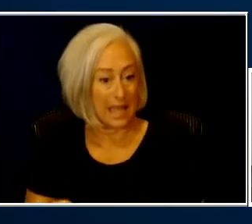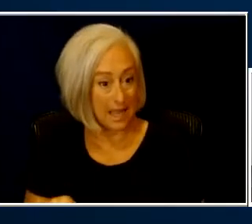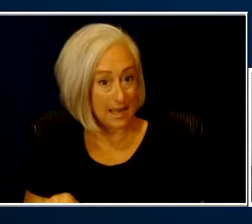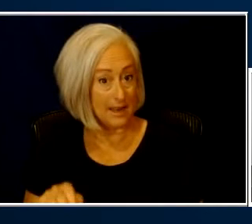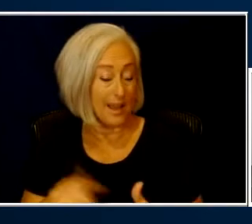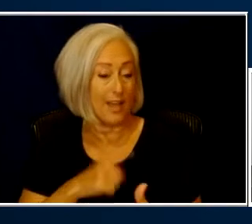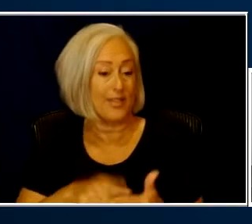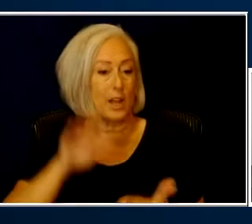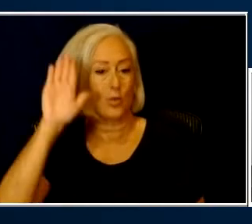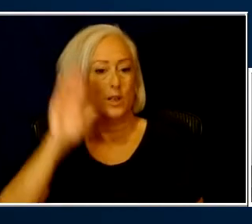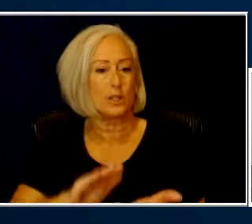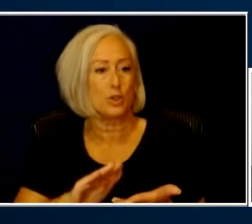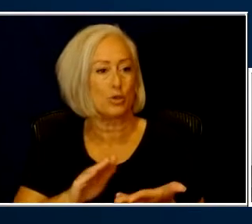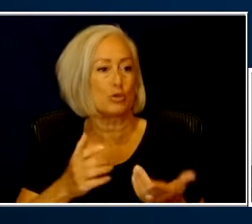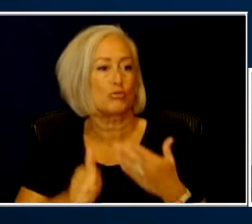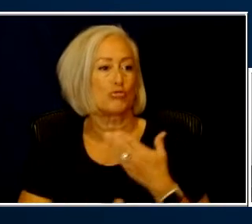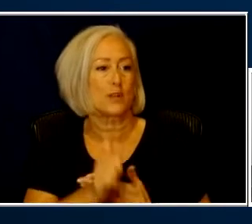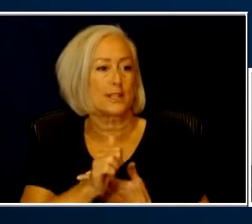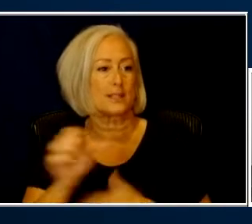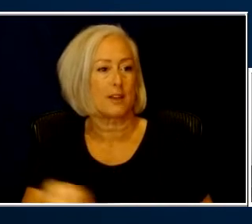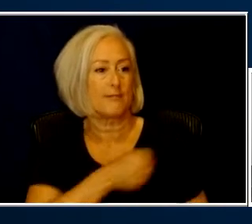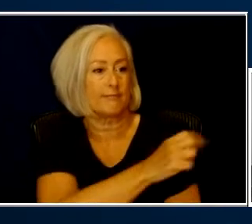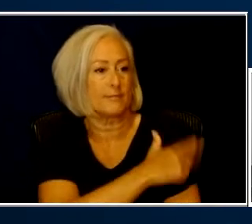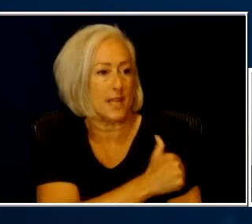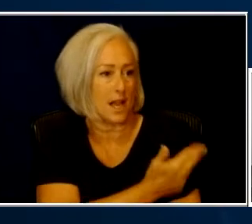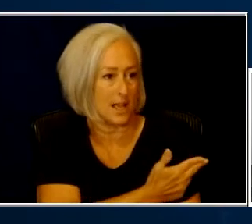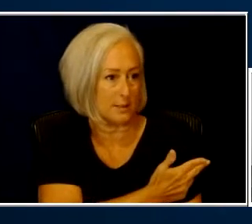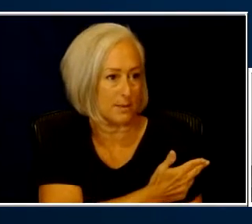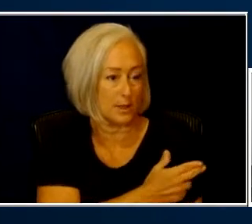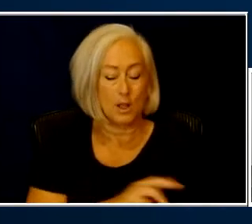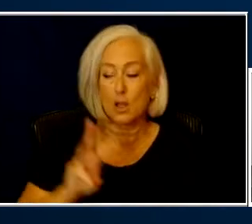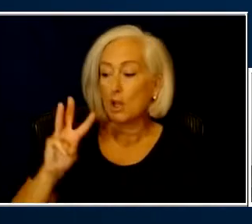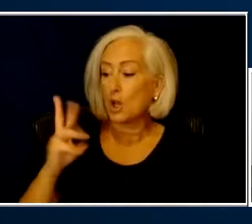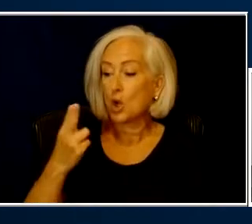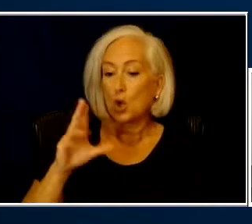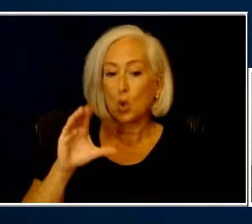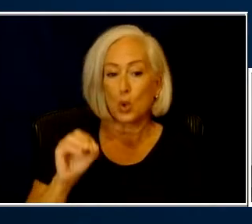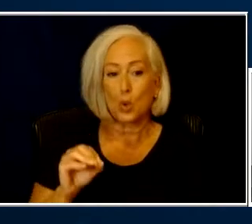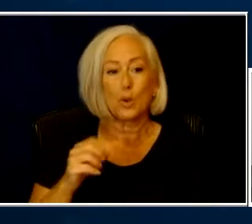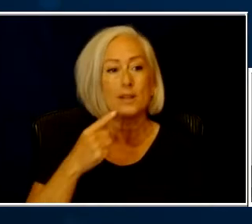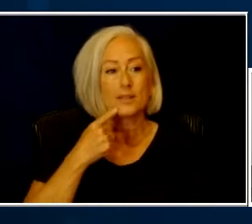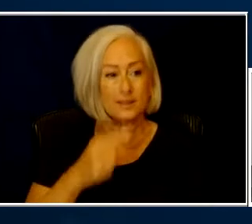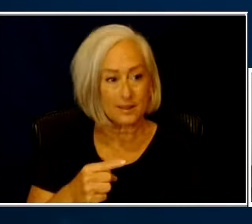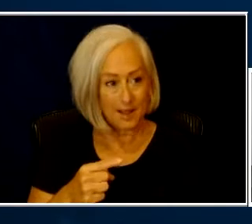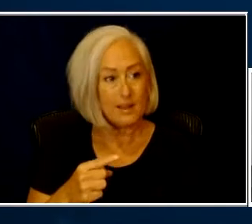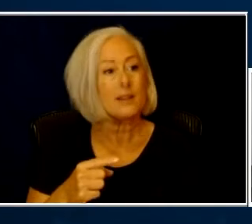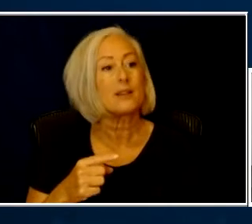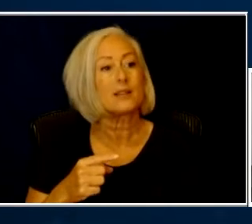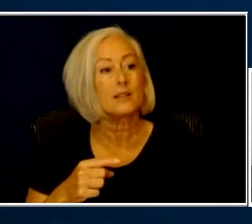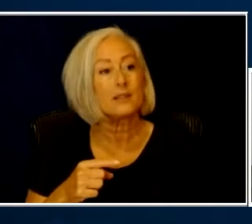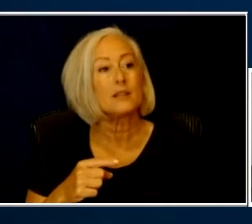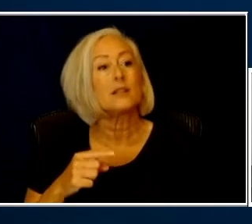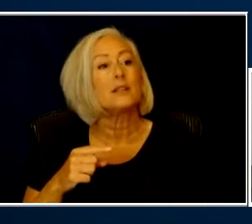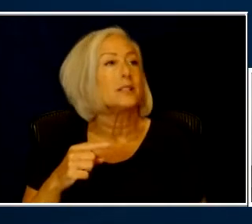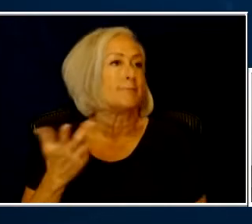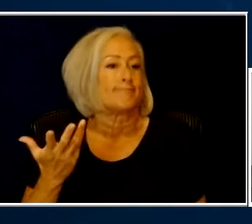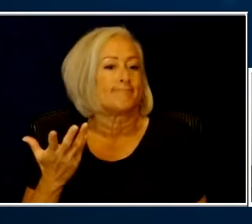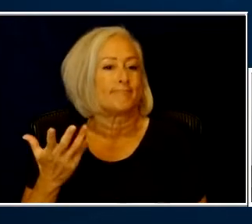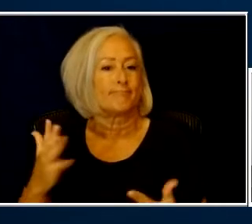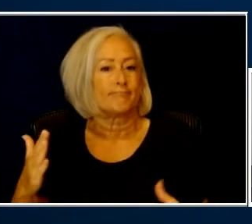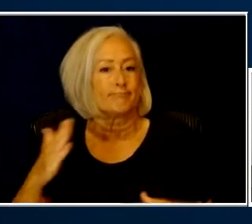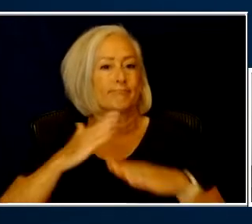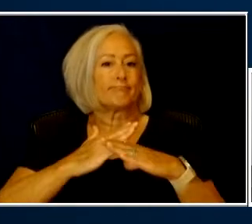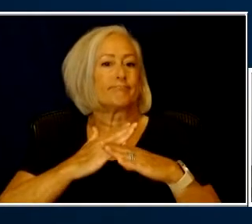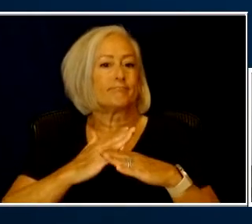study by the World Health Organization found that COVID-19 reduced contraceptive access. How is this affecting the